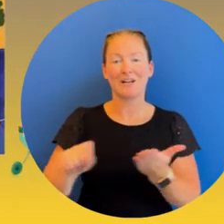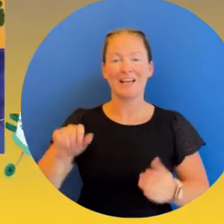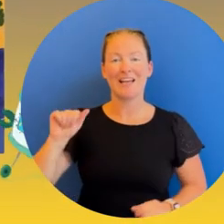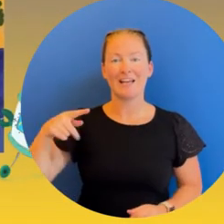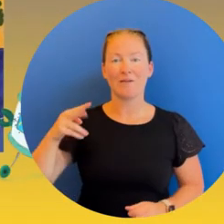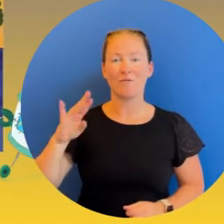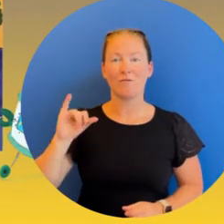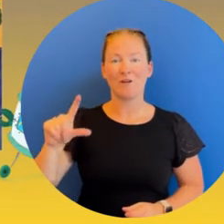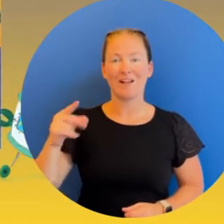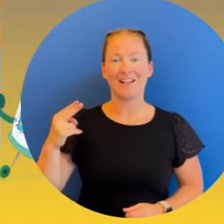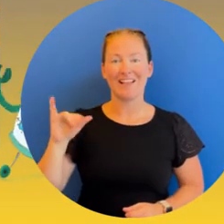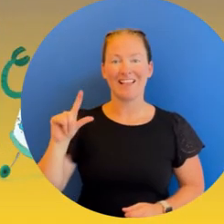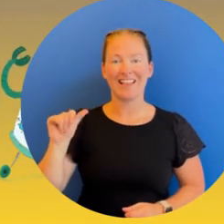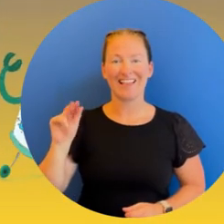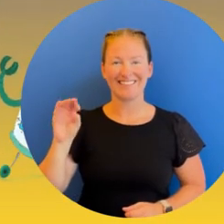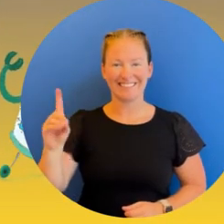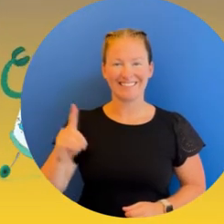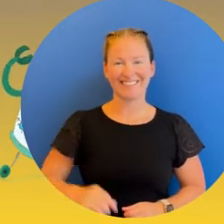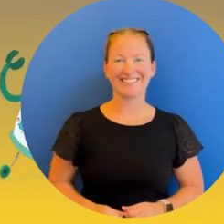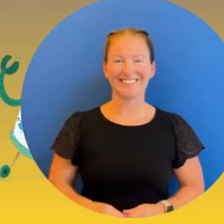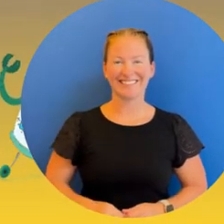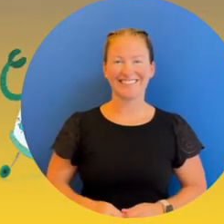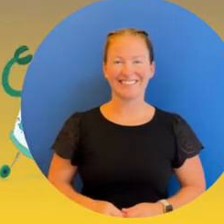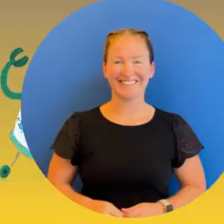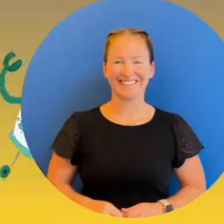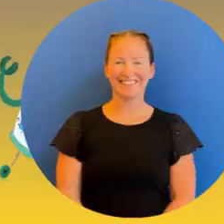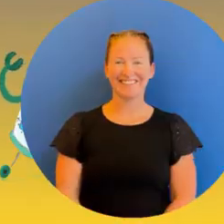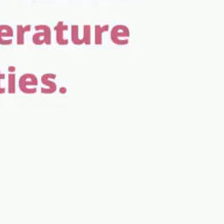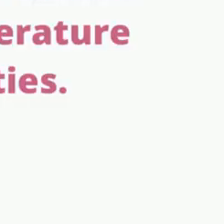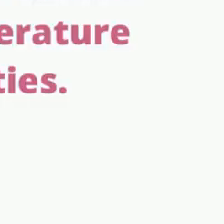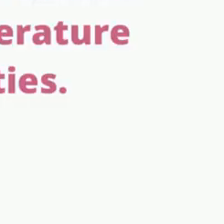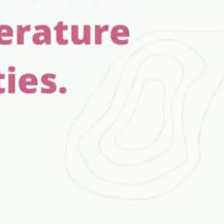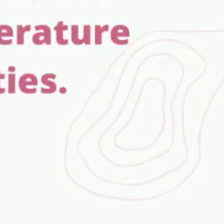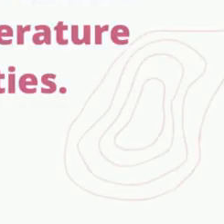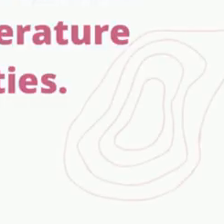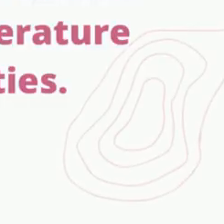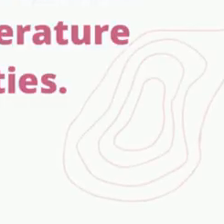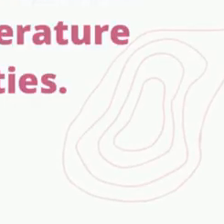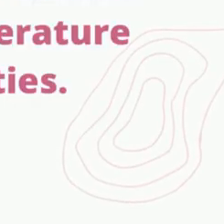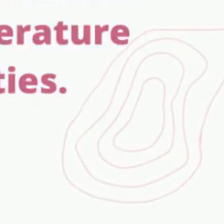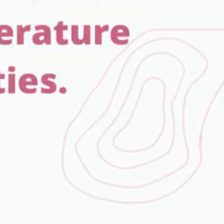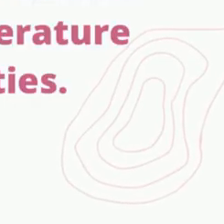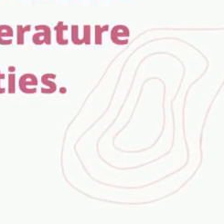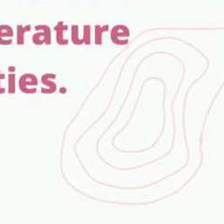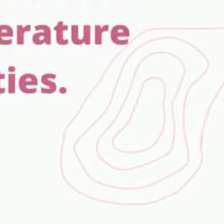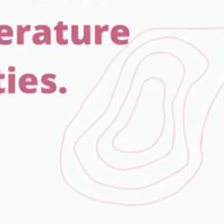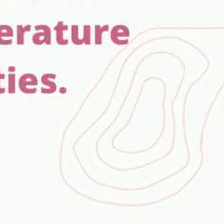by April Hilland.